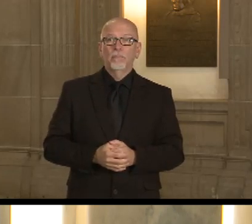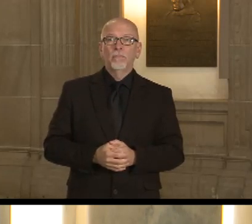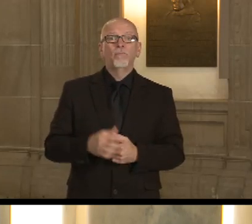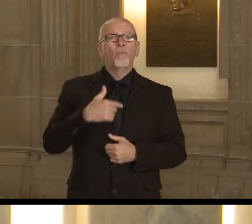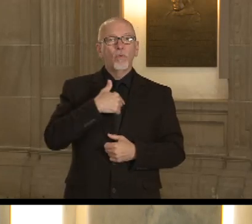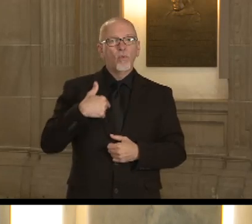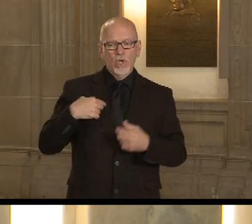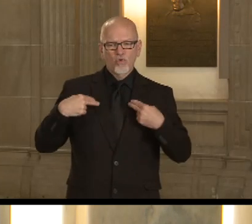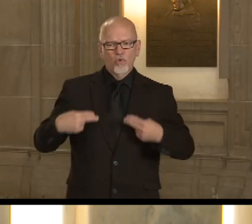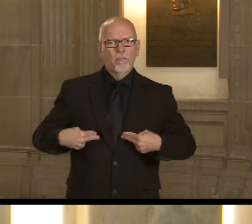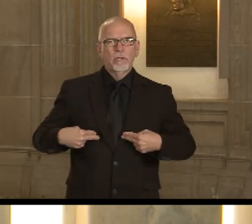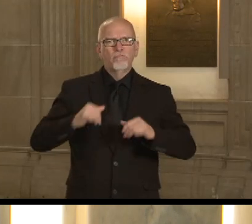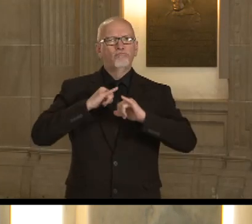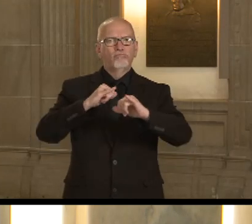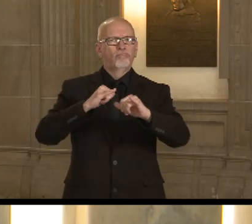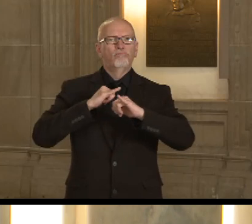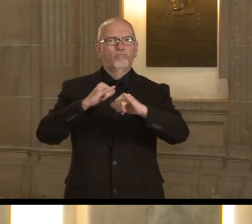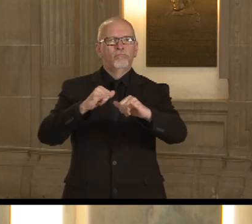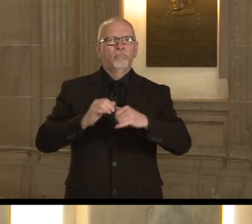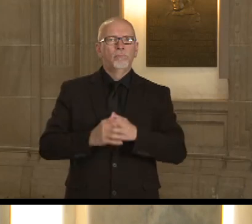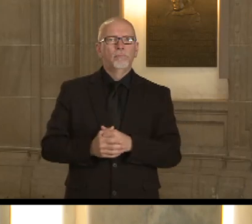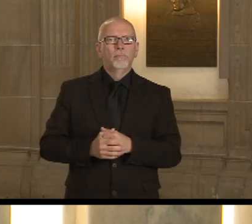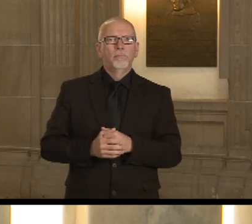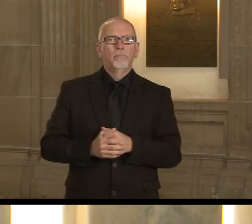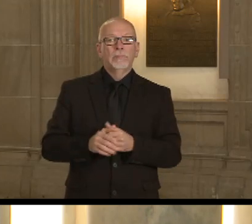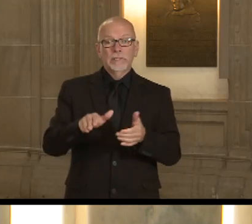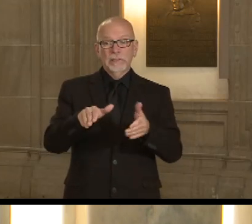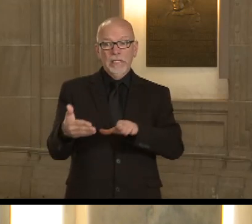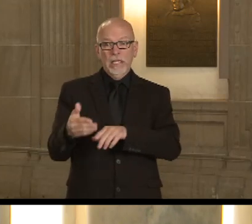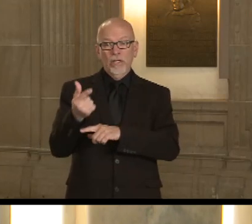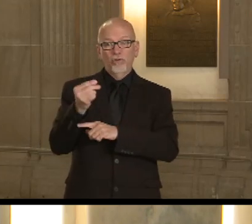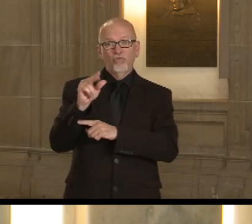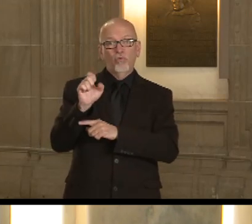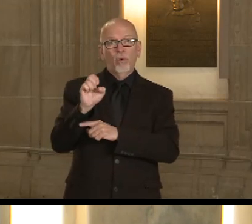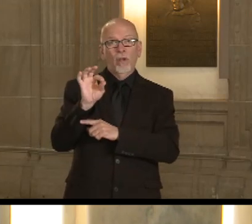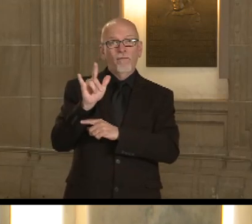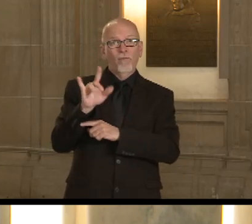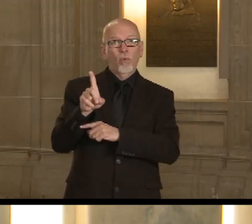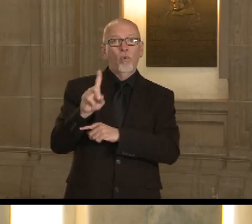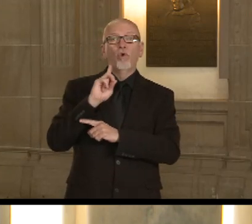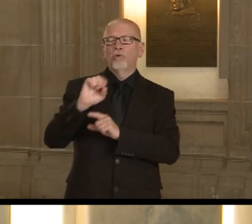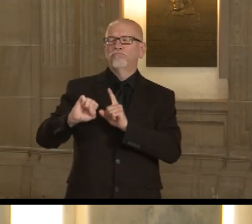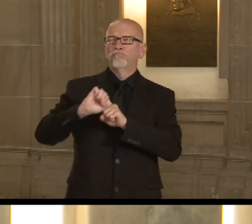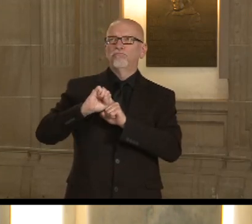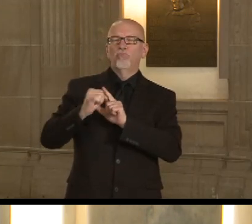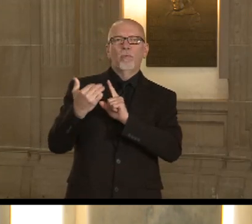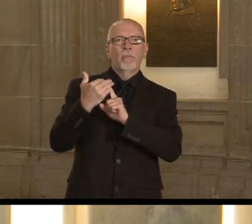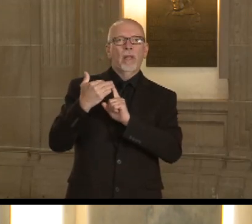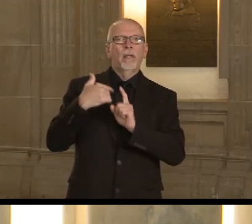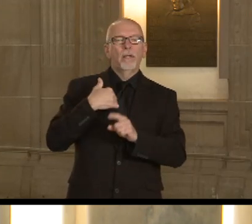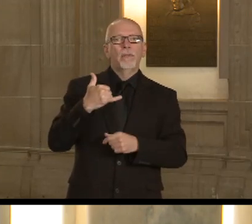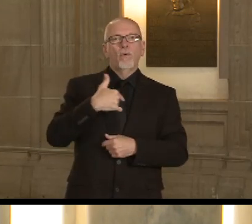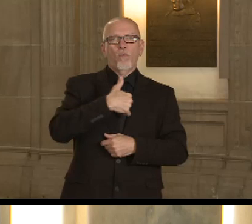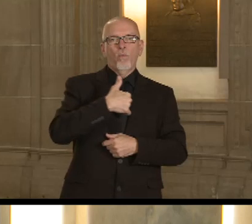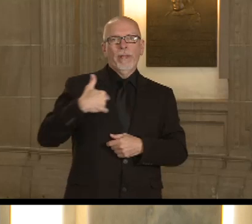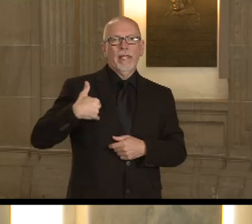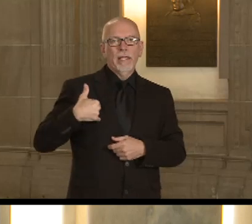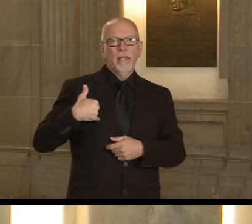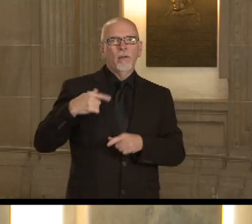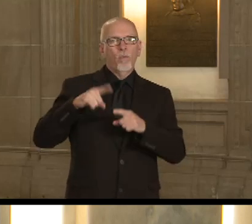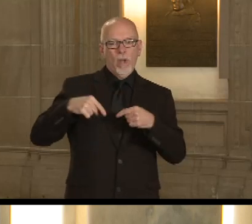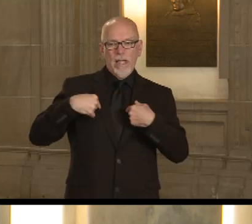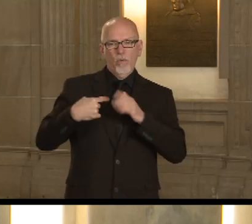We are human beings just like you, and the death of George Floyd is a stern reminder that we, and